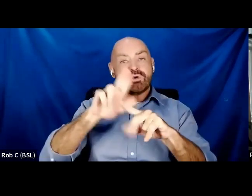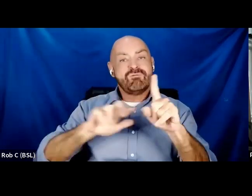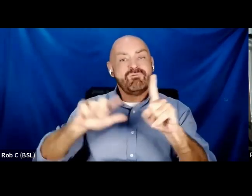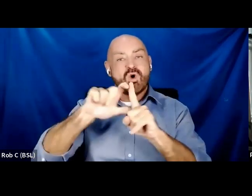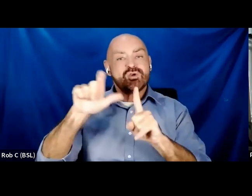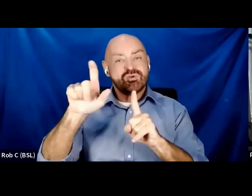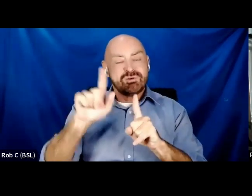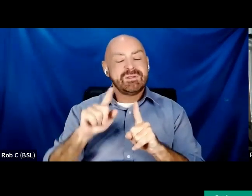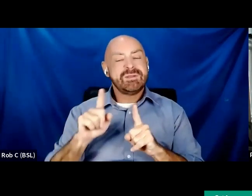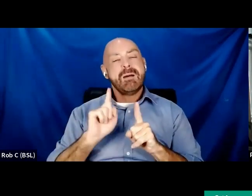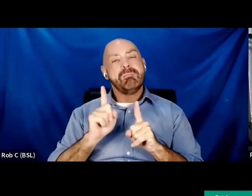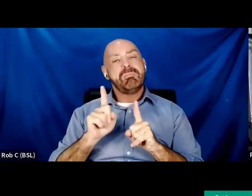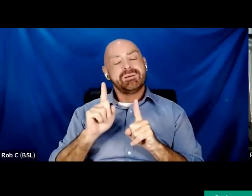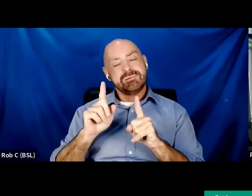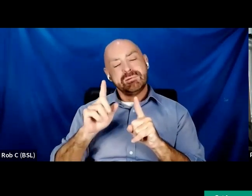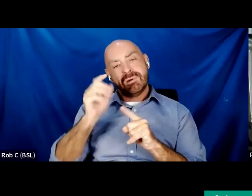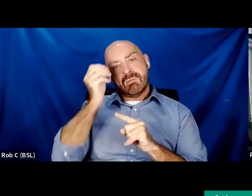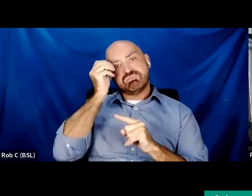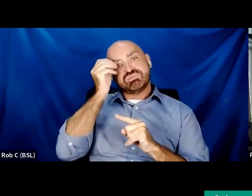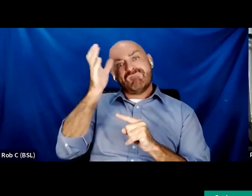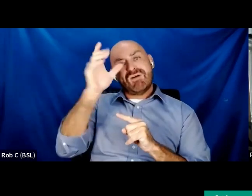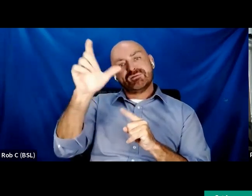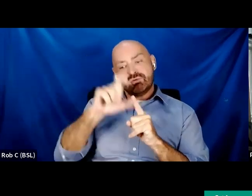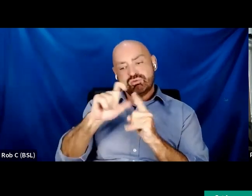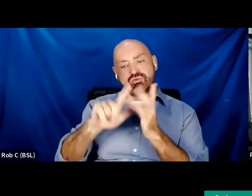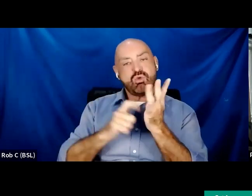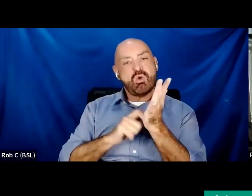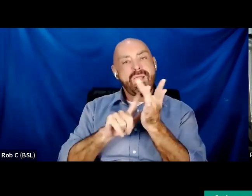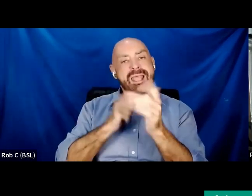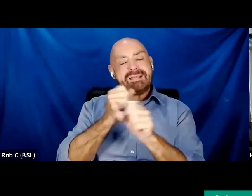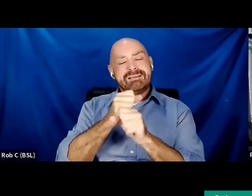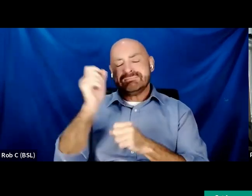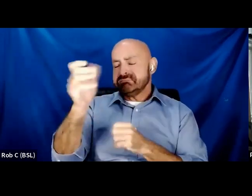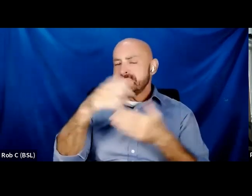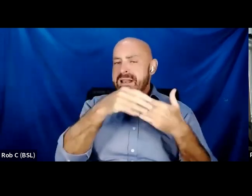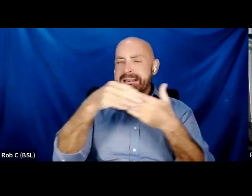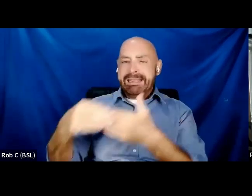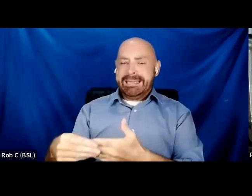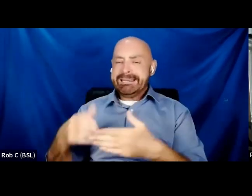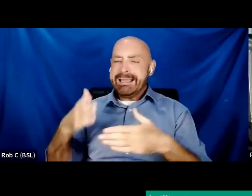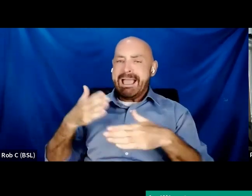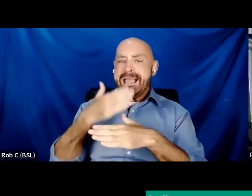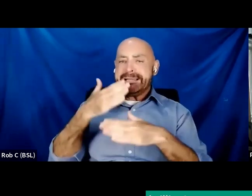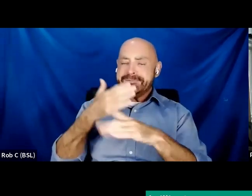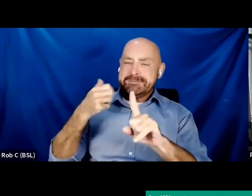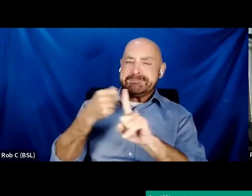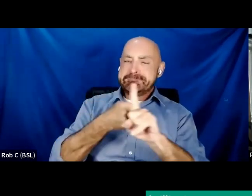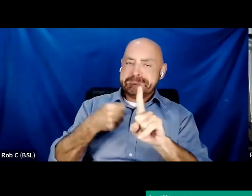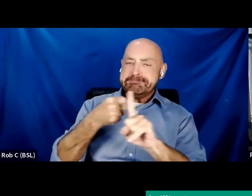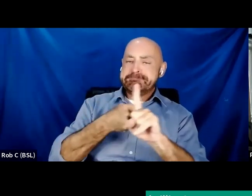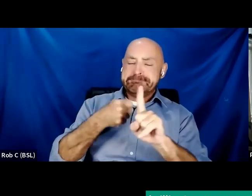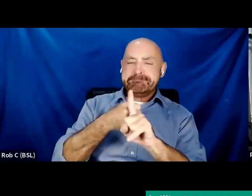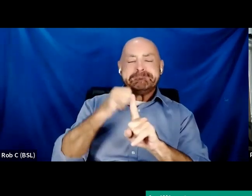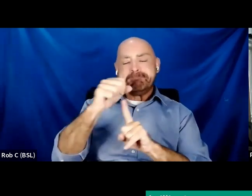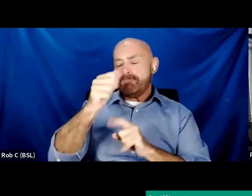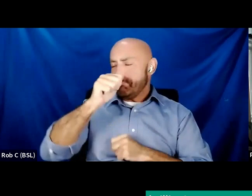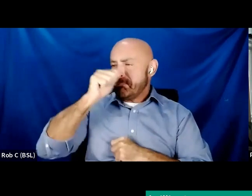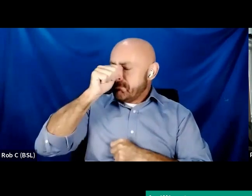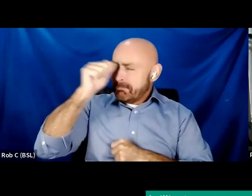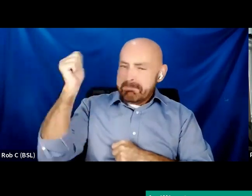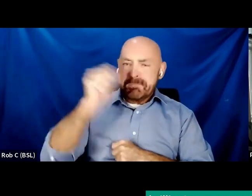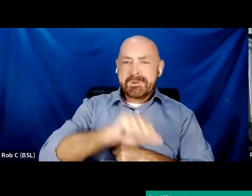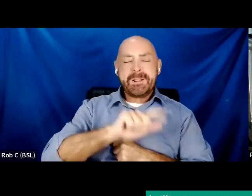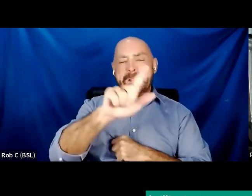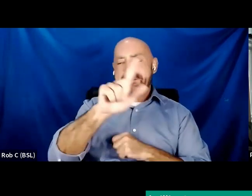But Professor Dorling is one of the country's leading thinkers and activists, bringing brilliant new perspectives on